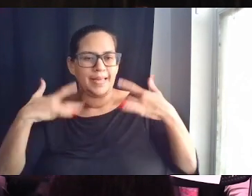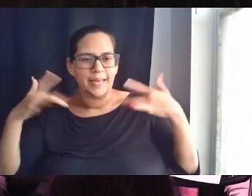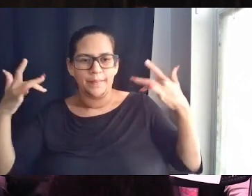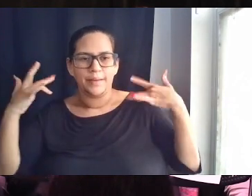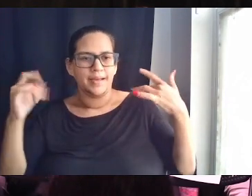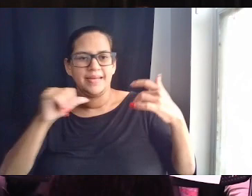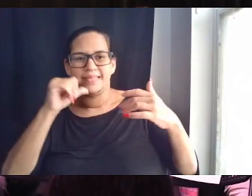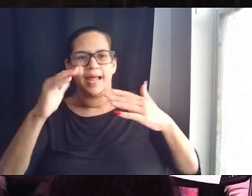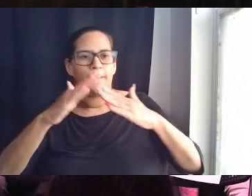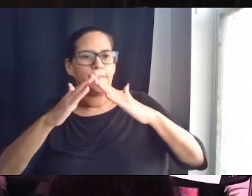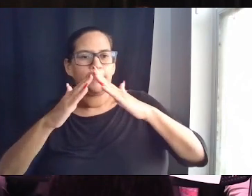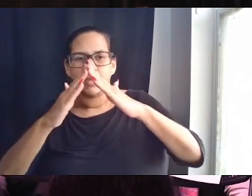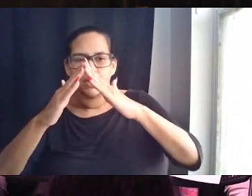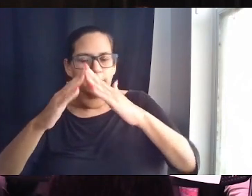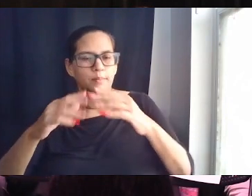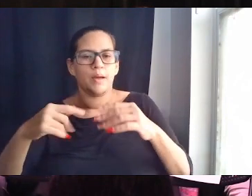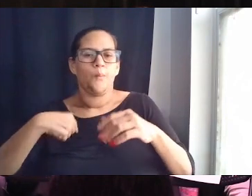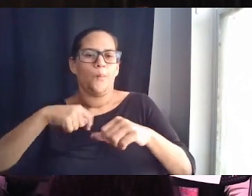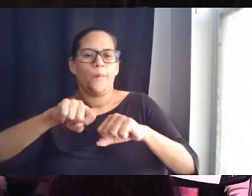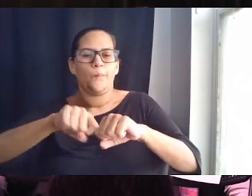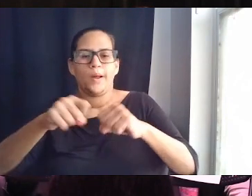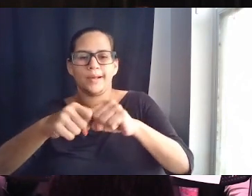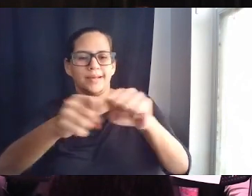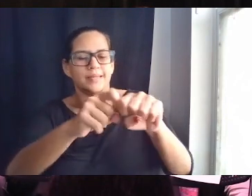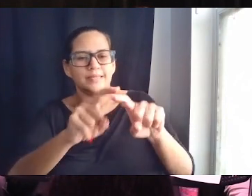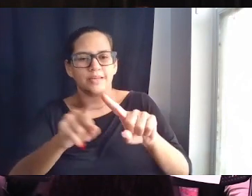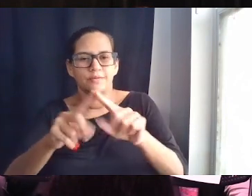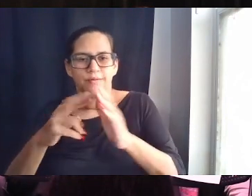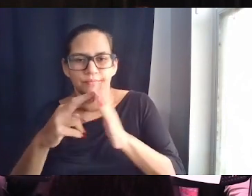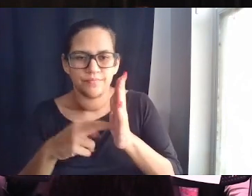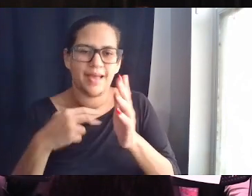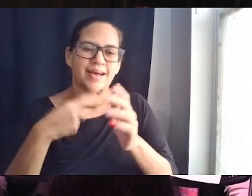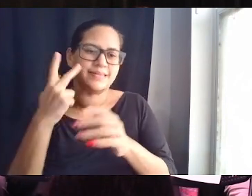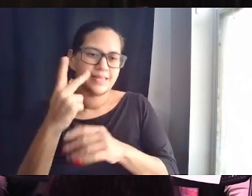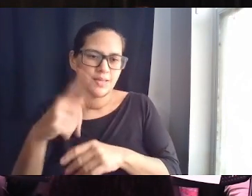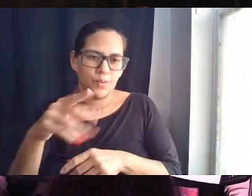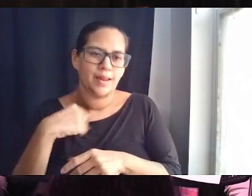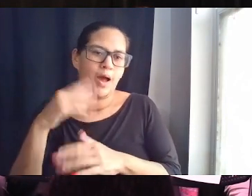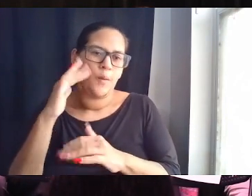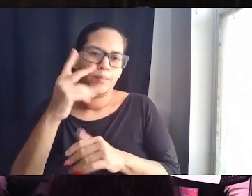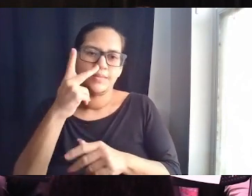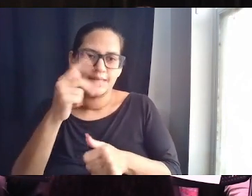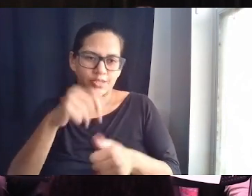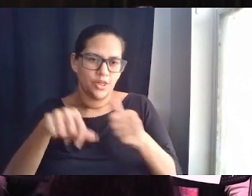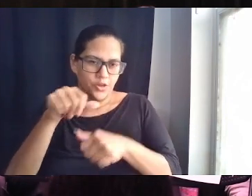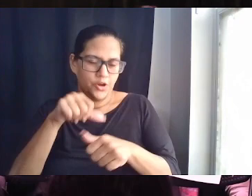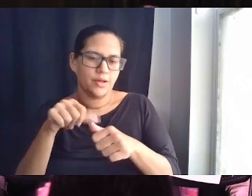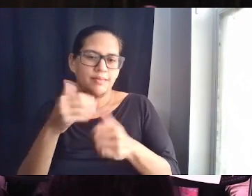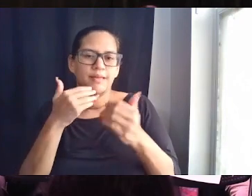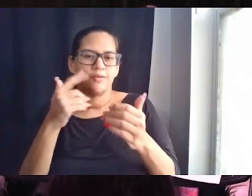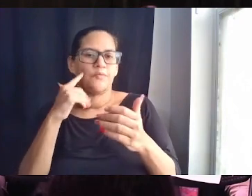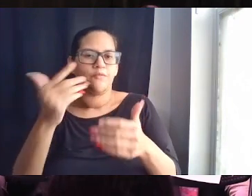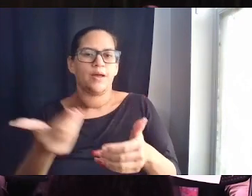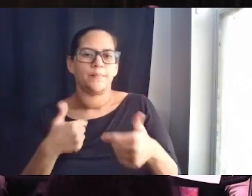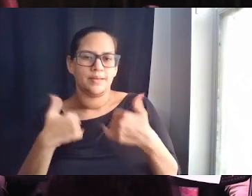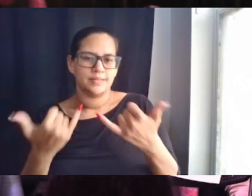different paradigms. I see you, and I hope you guys see each other. Thank you for inviting me here today.